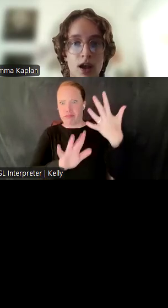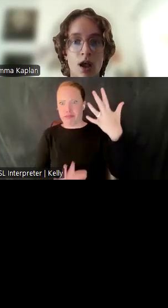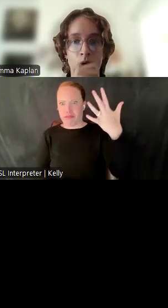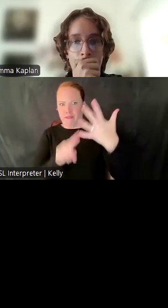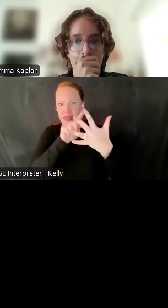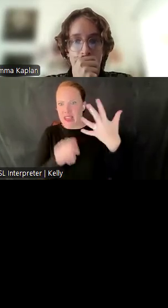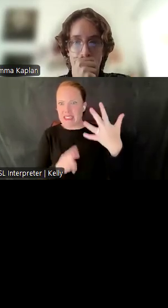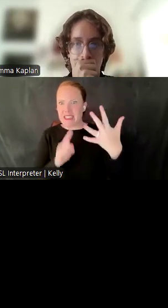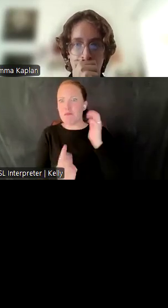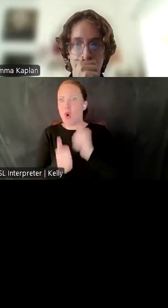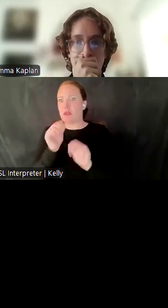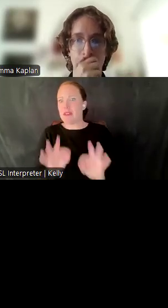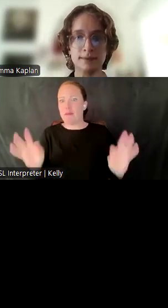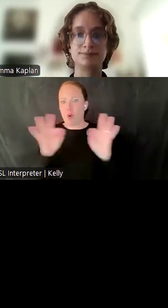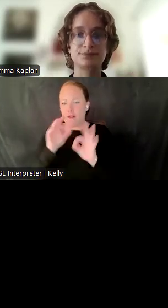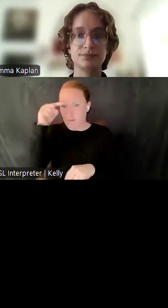this.